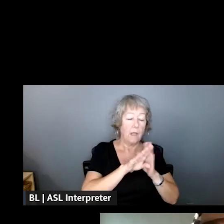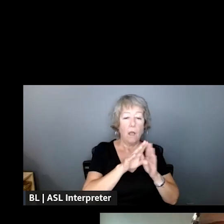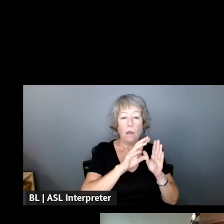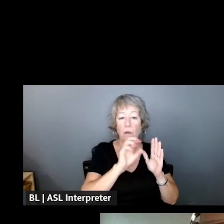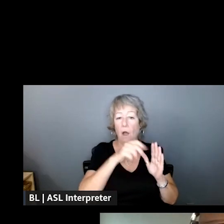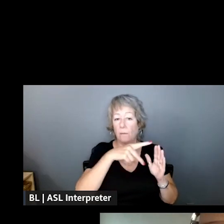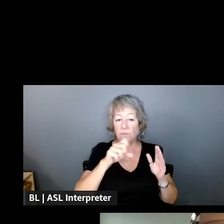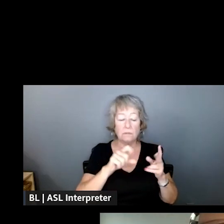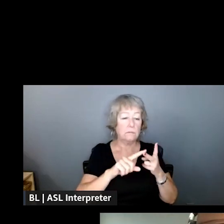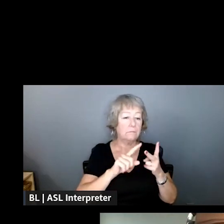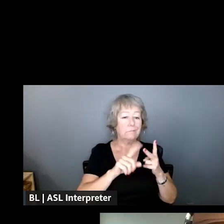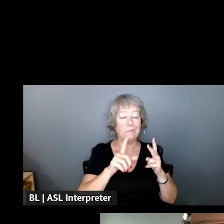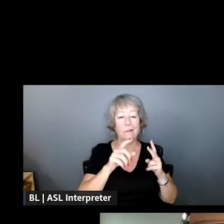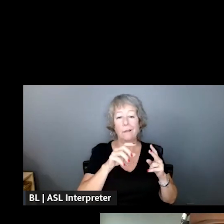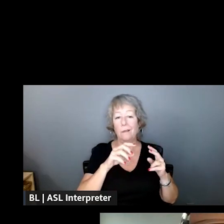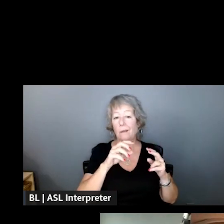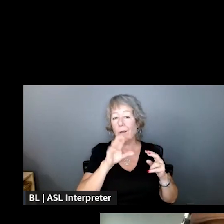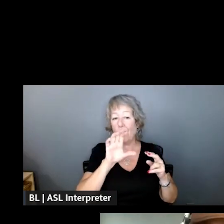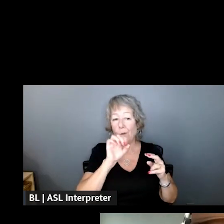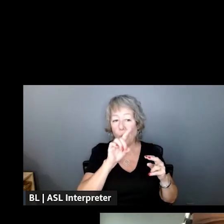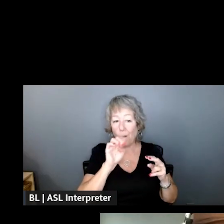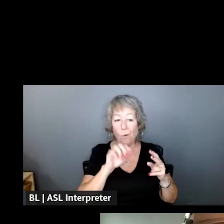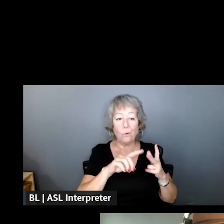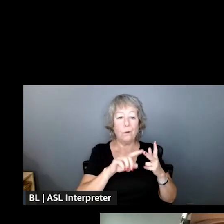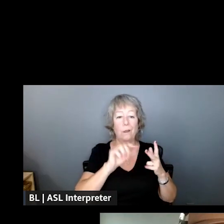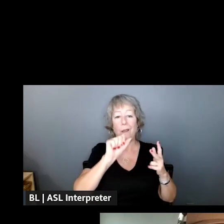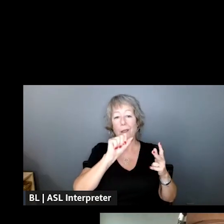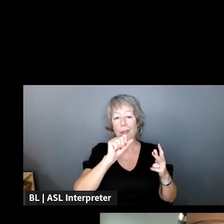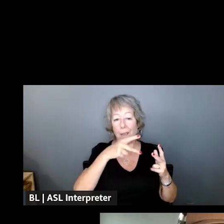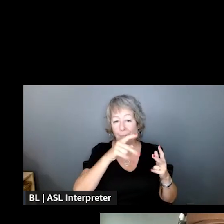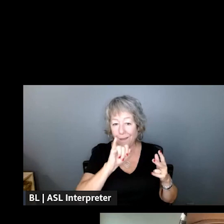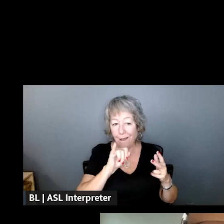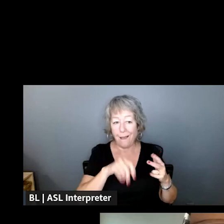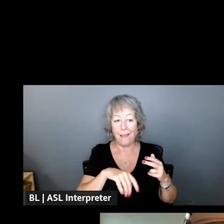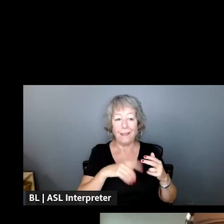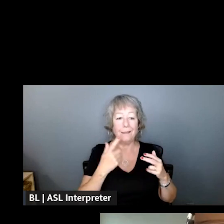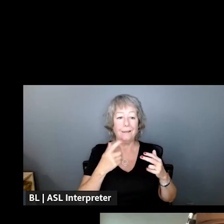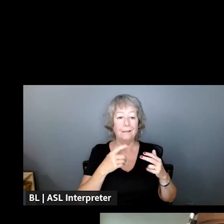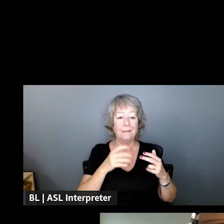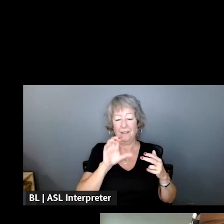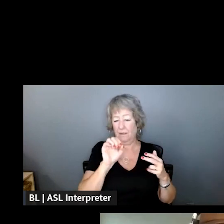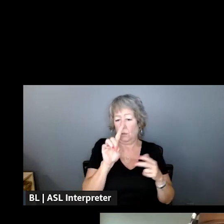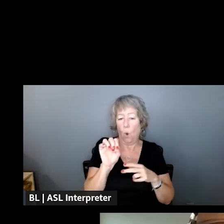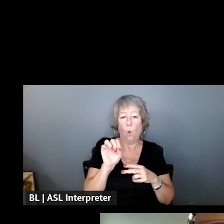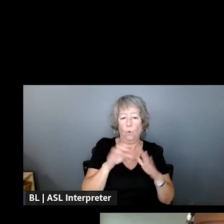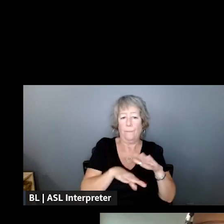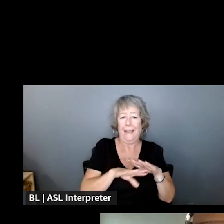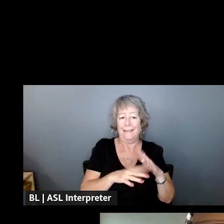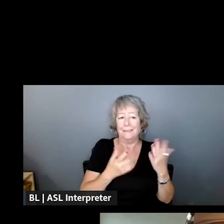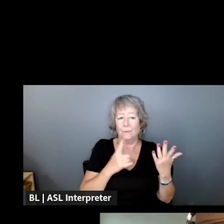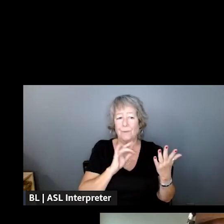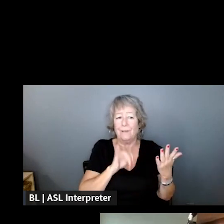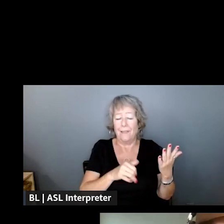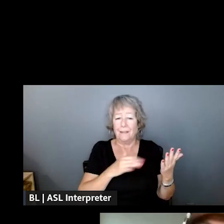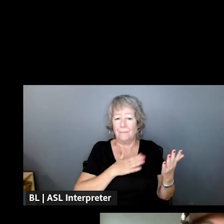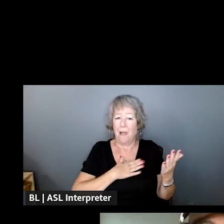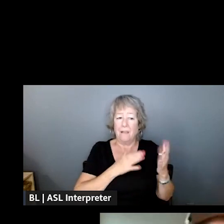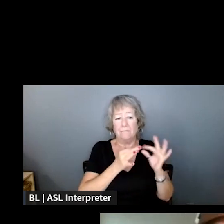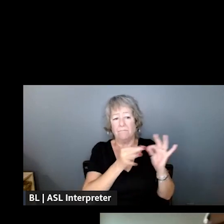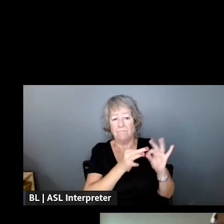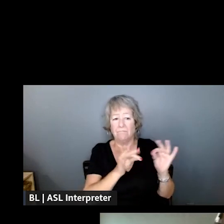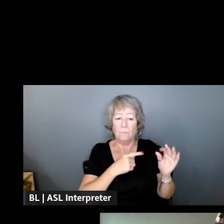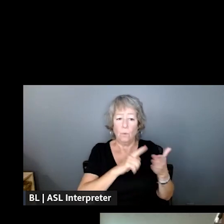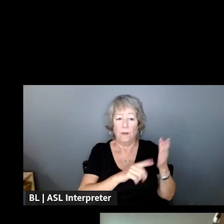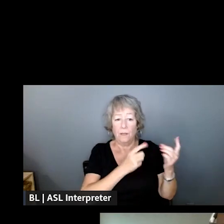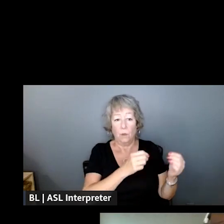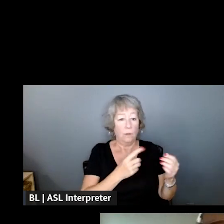like pushing mostly like web app and API type, code bases and stuff out to production. Totally